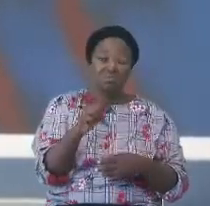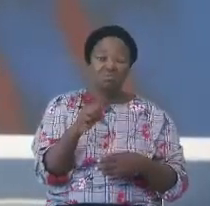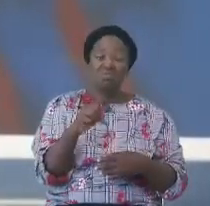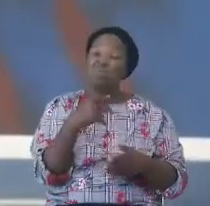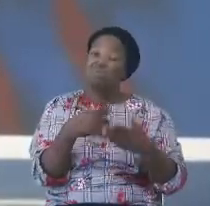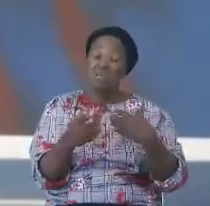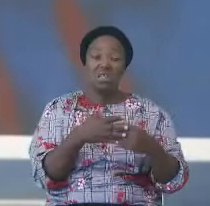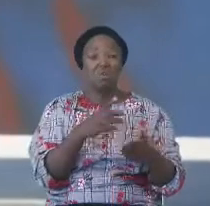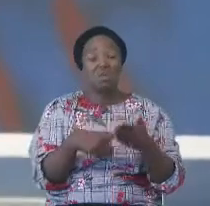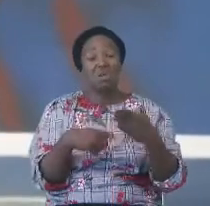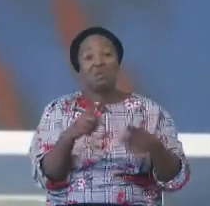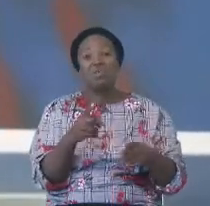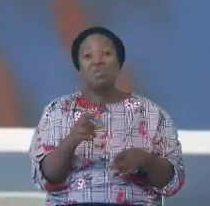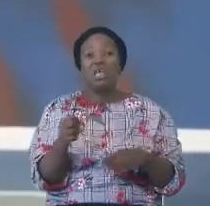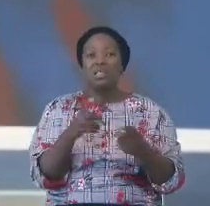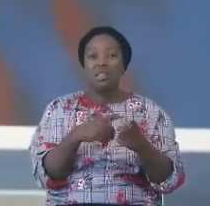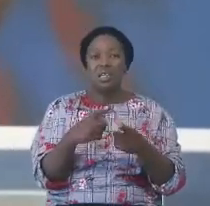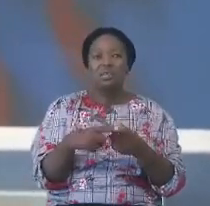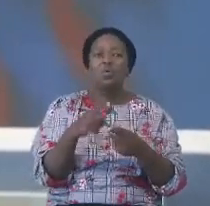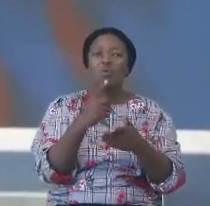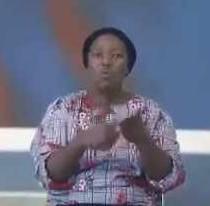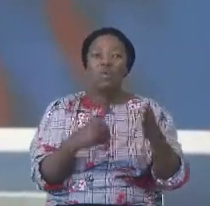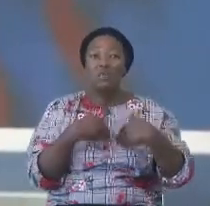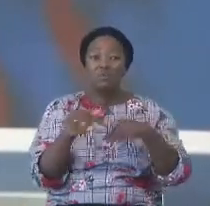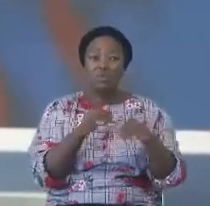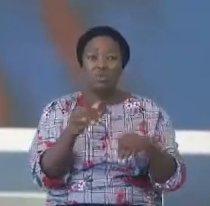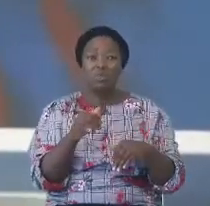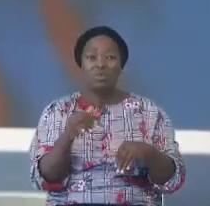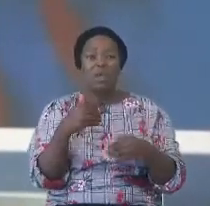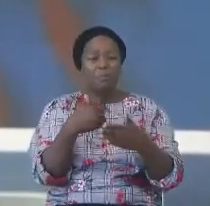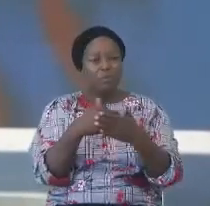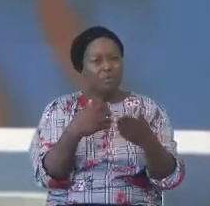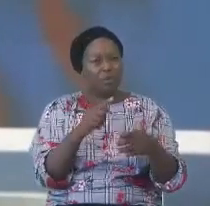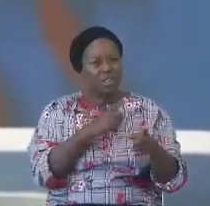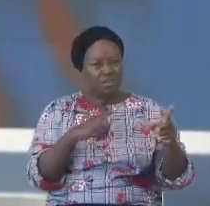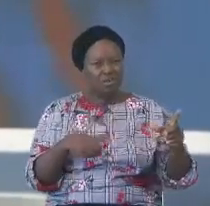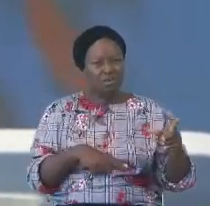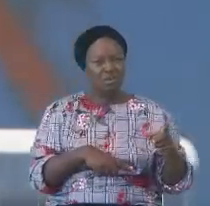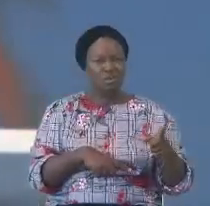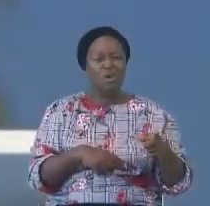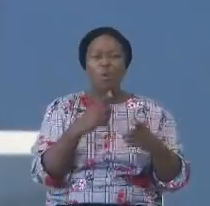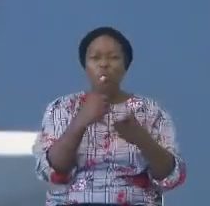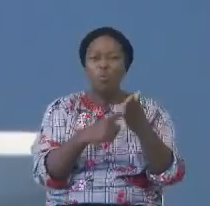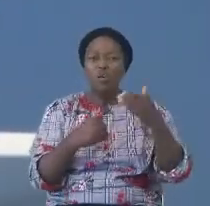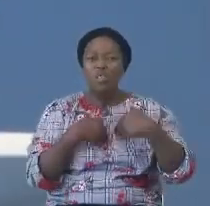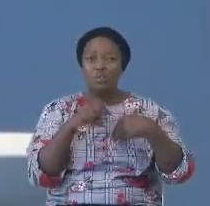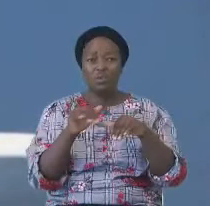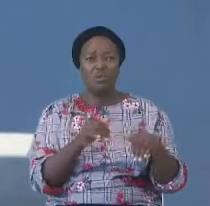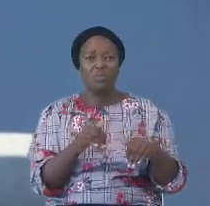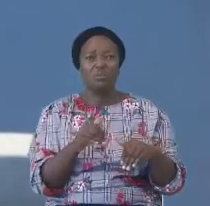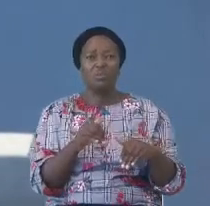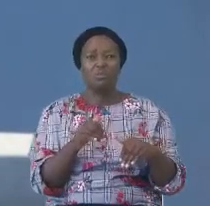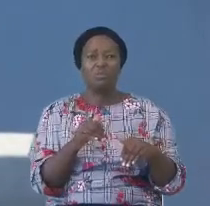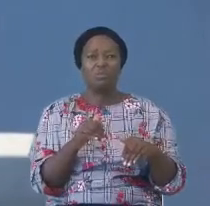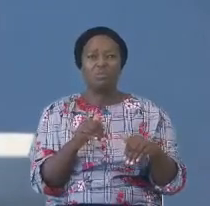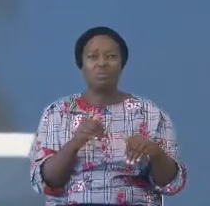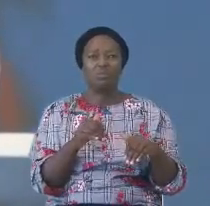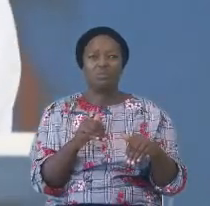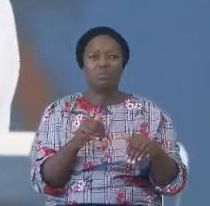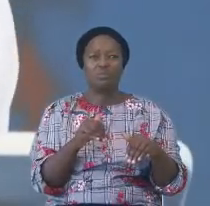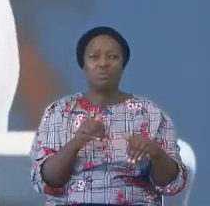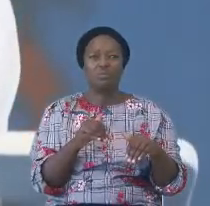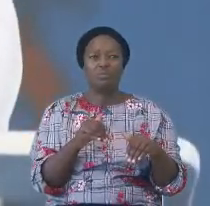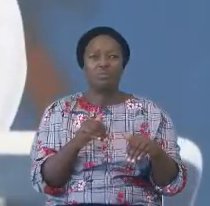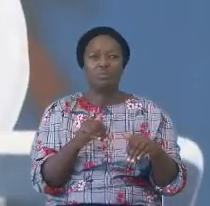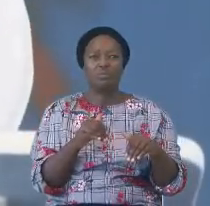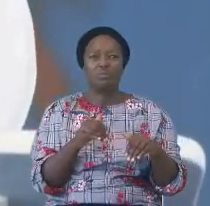They cast lots on him, on his garment. Lord, forgive them. What have you done? In the sight of